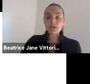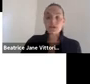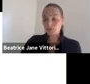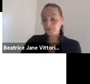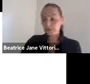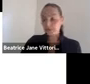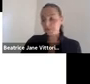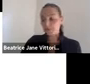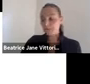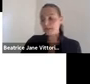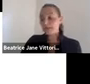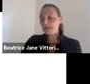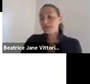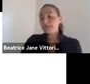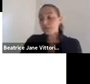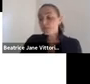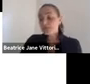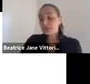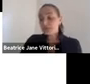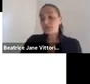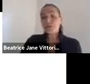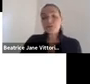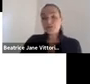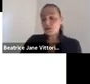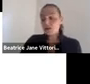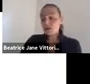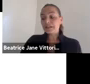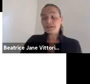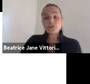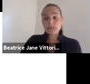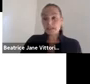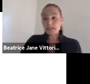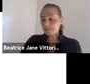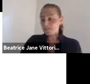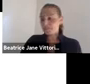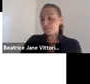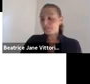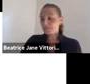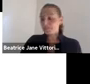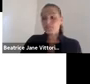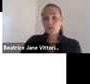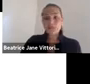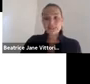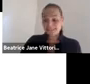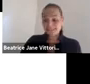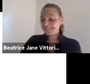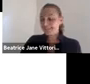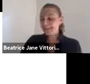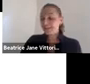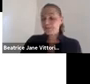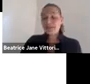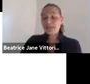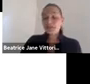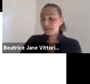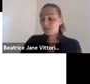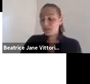in emancipation movements. Such movements were very strong in Reggio Emilia, a small town in Italy,